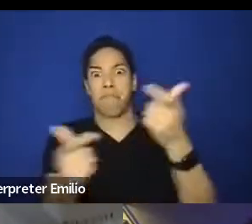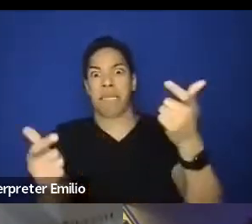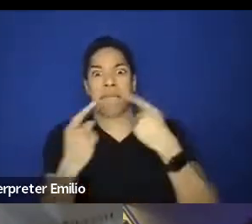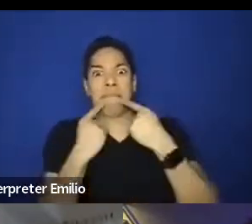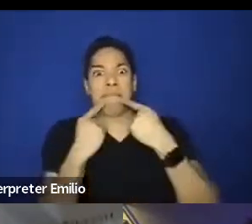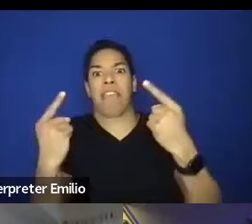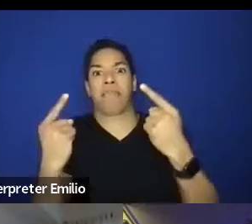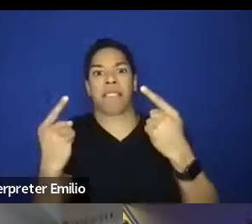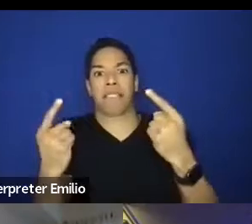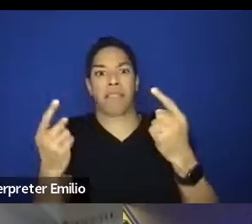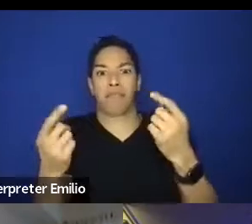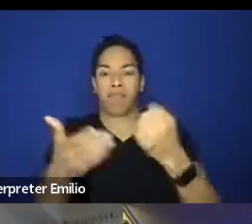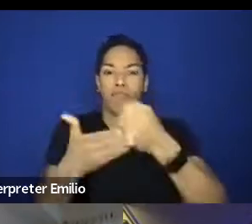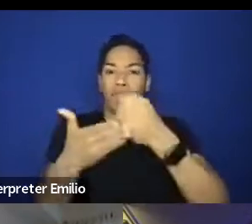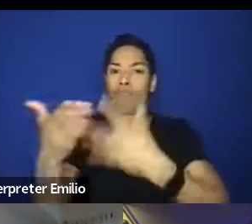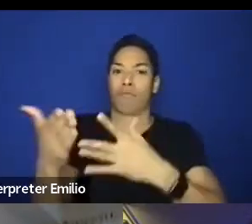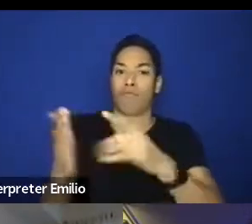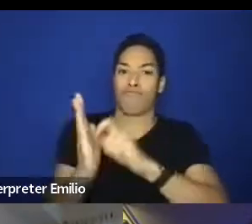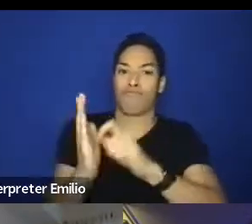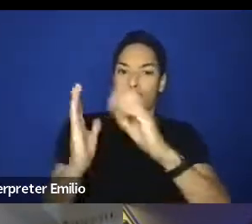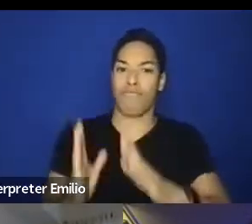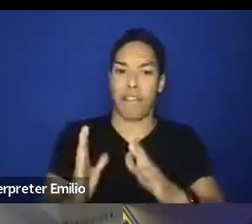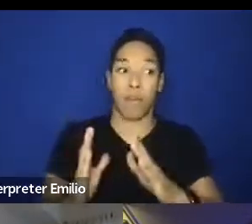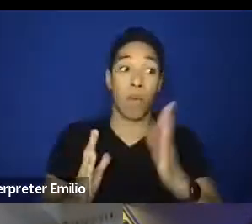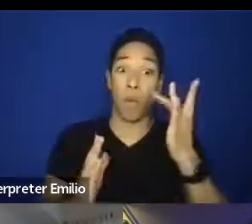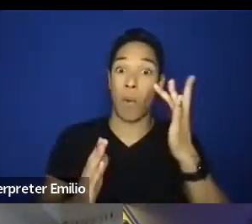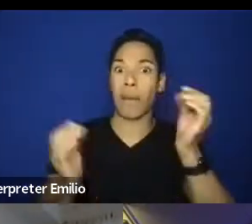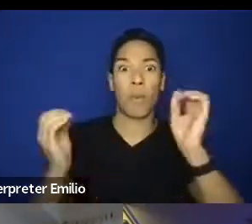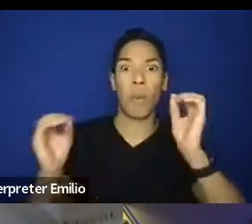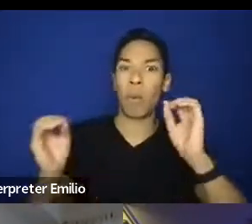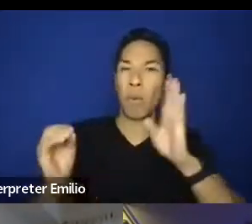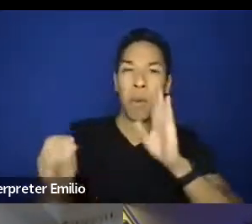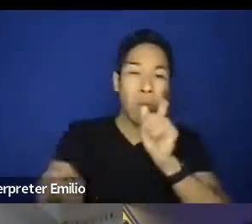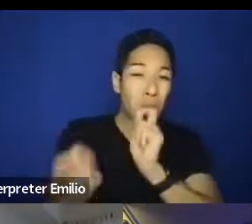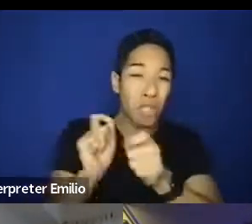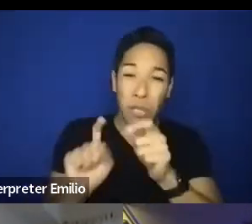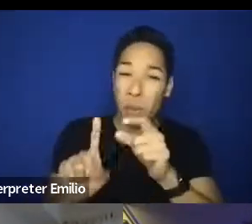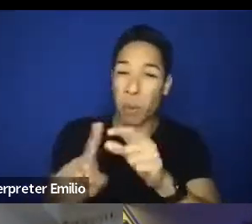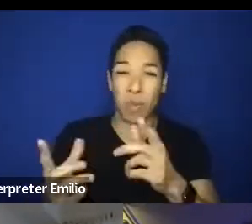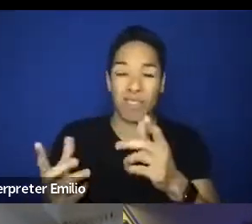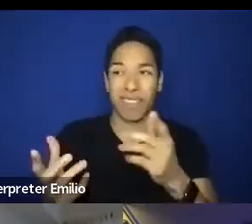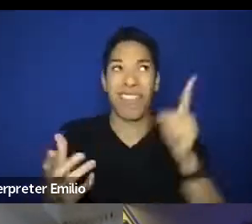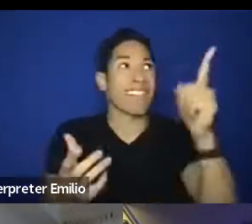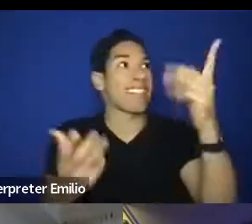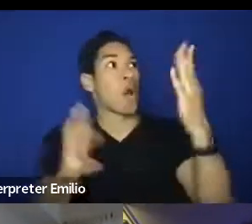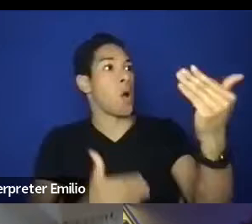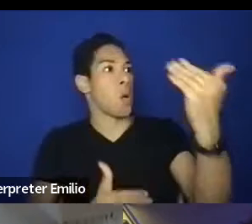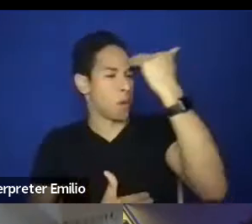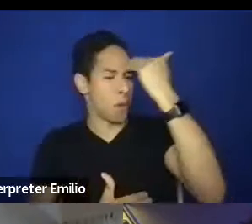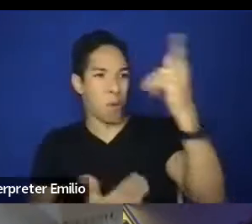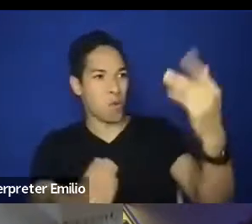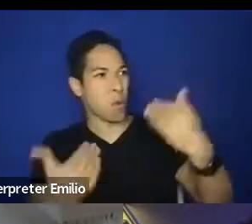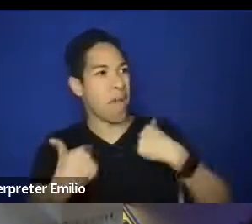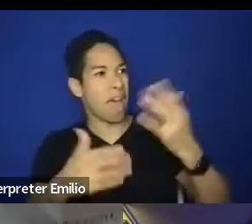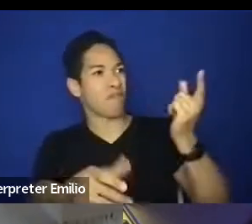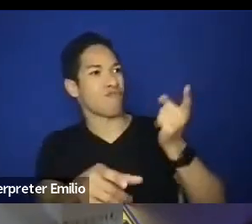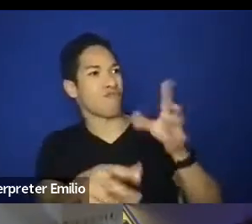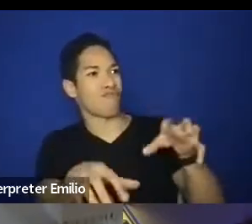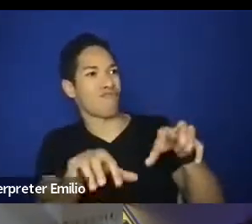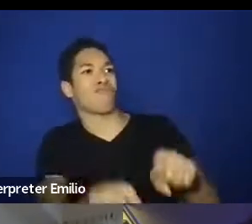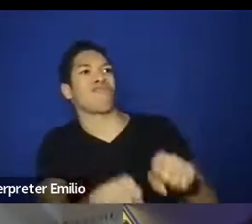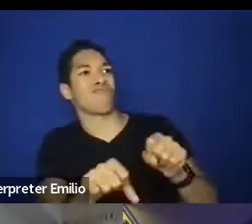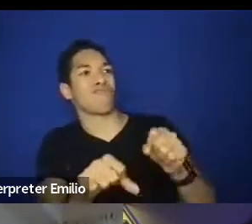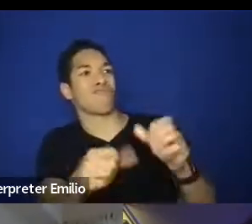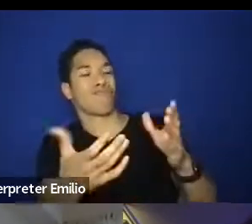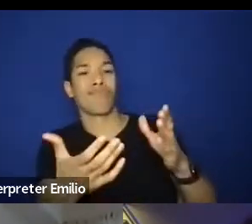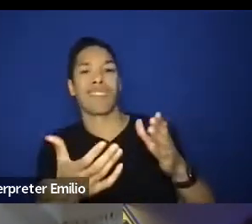important playwright because I said, please send your sides in words. No one's going to change the words. They know you have the side too. The casting will